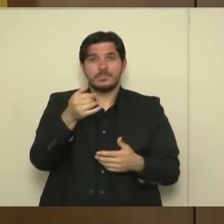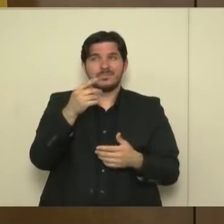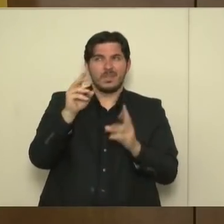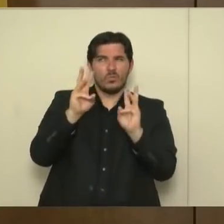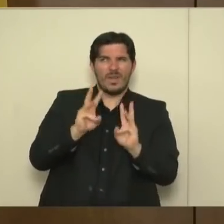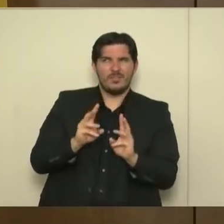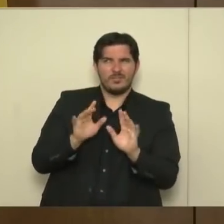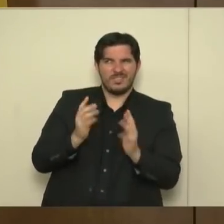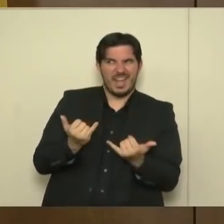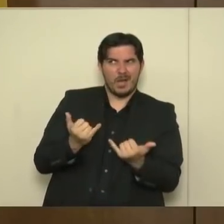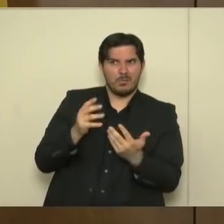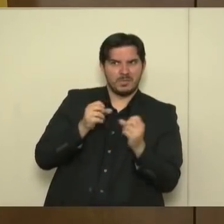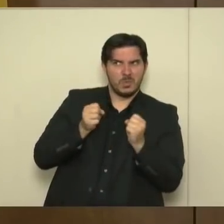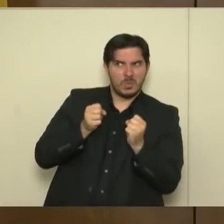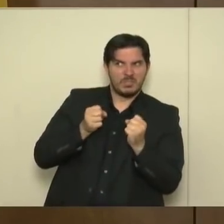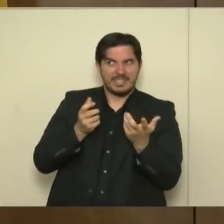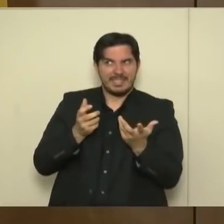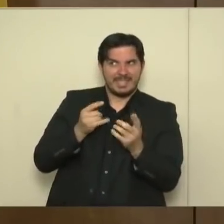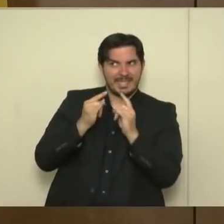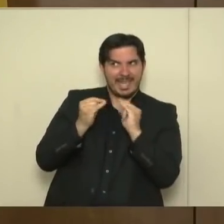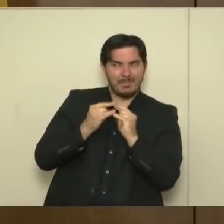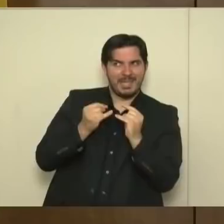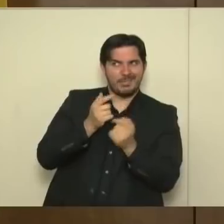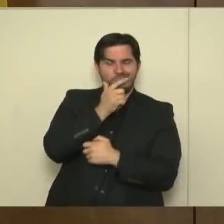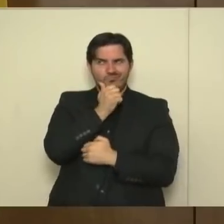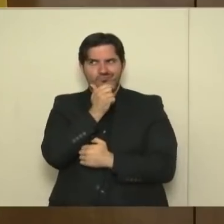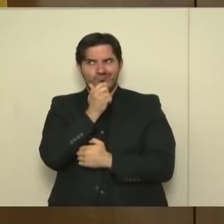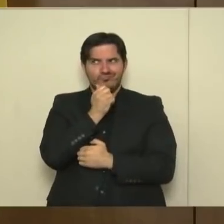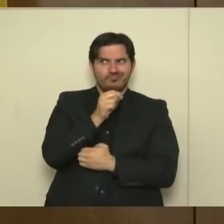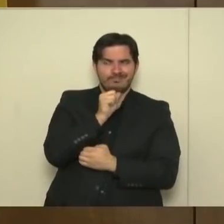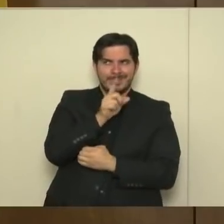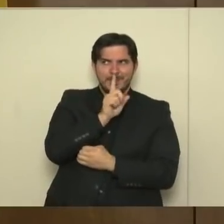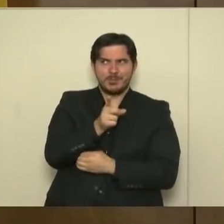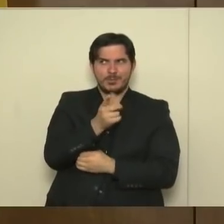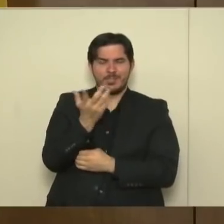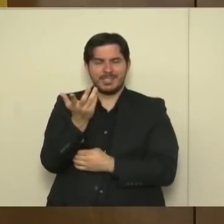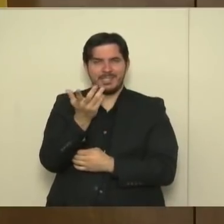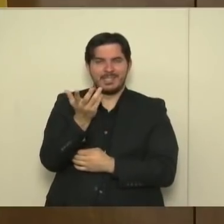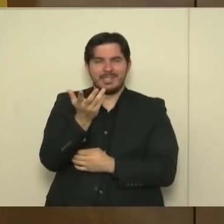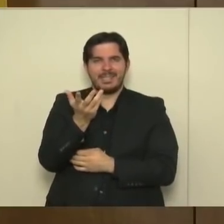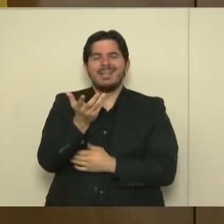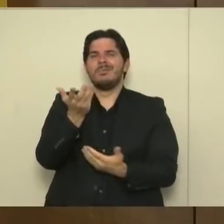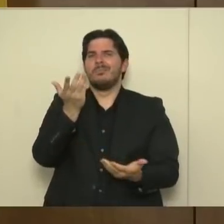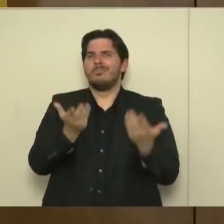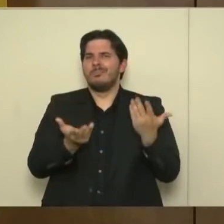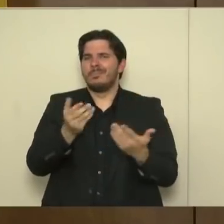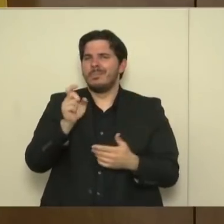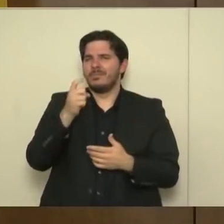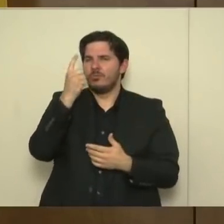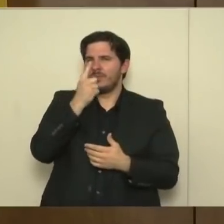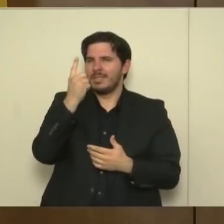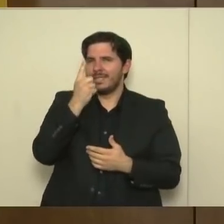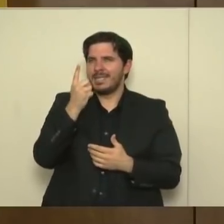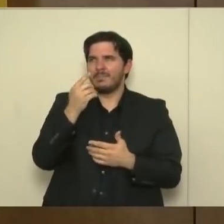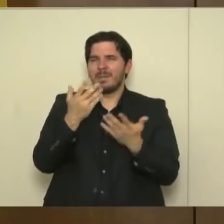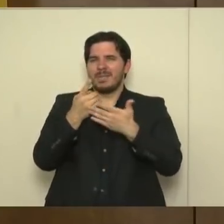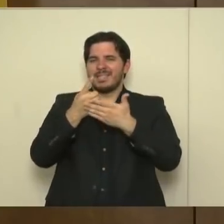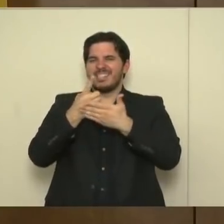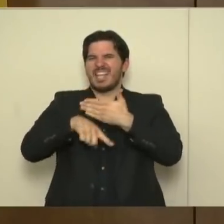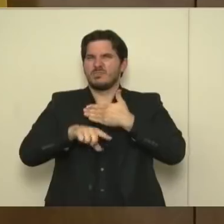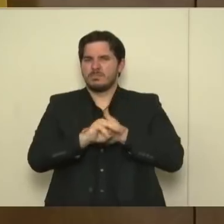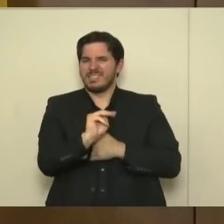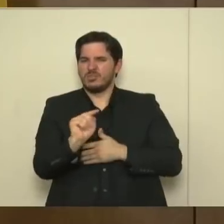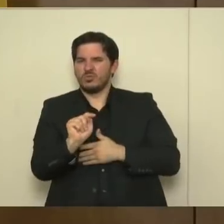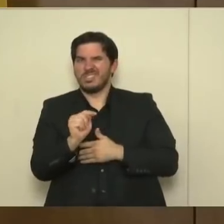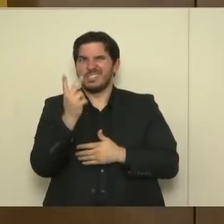weather conditions, we need to think about that. We might need to think about that as early as next week,